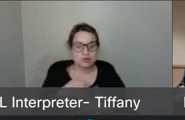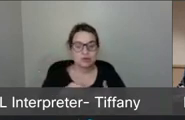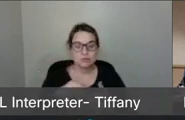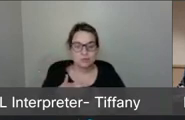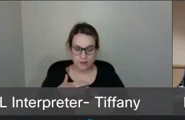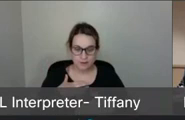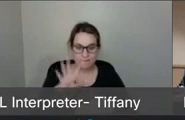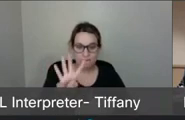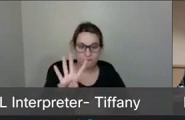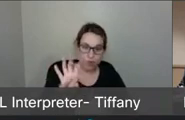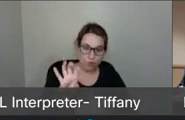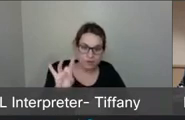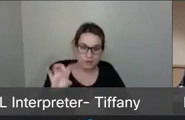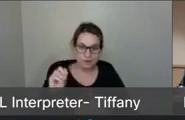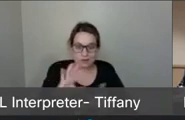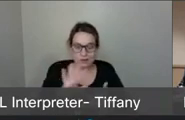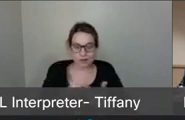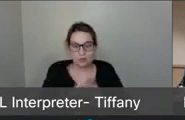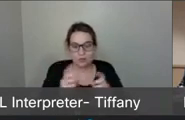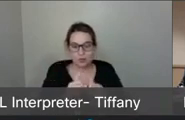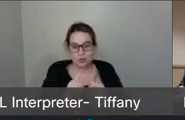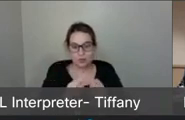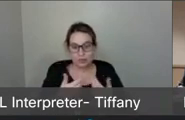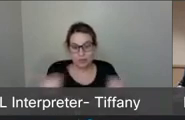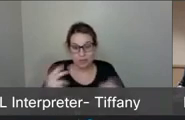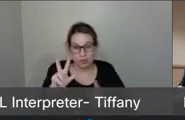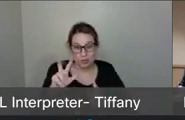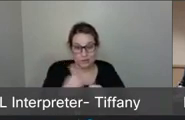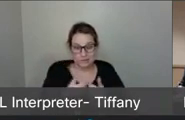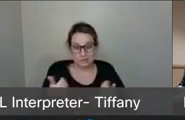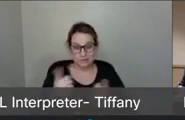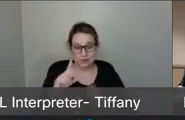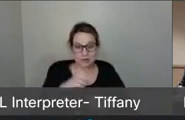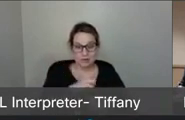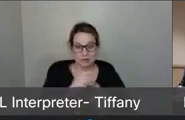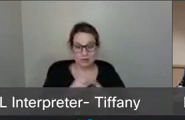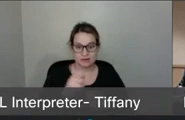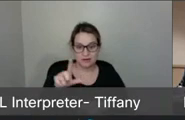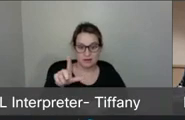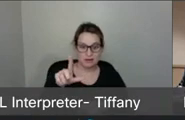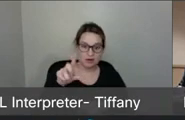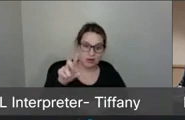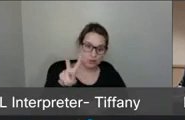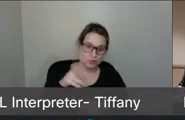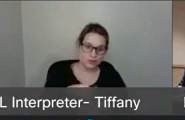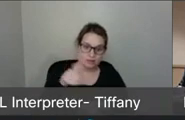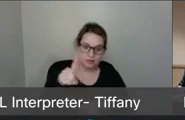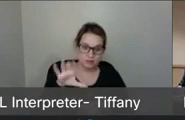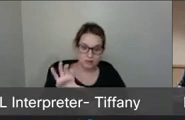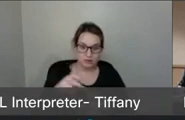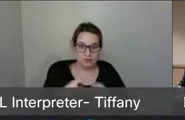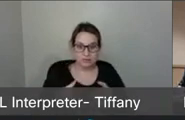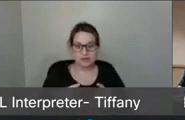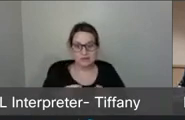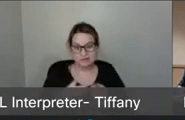480 student district split into three separate legislative districts, and their 2,100 member town also split into